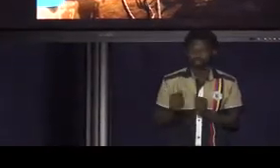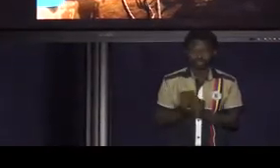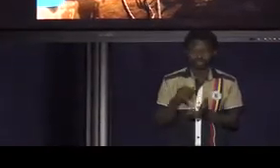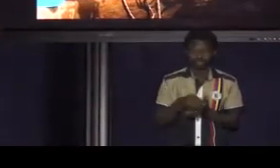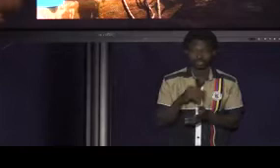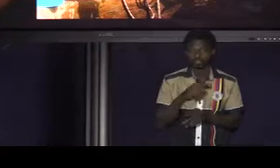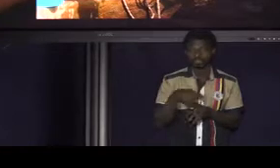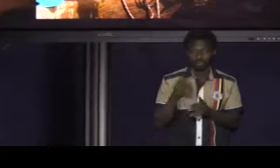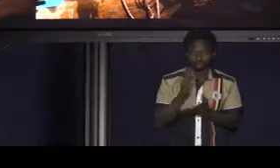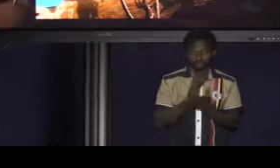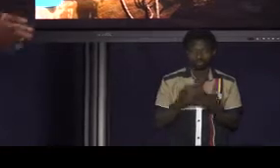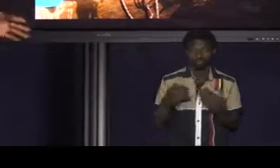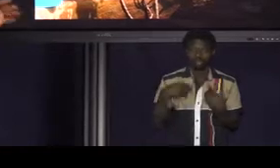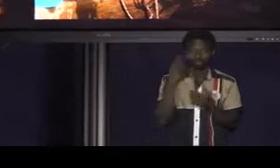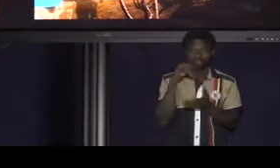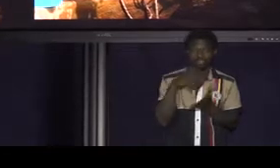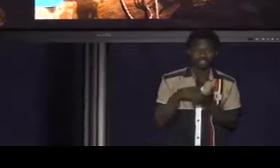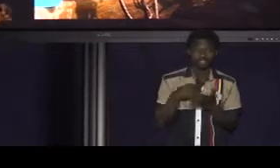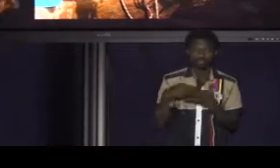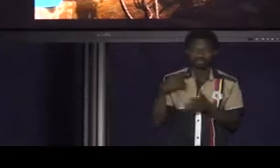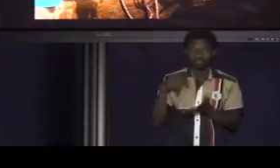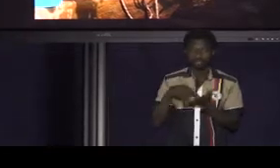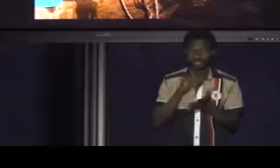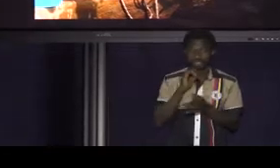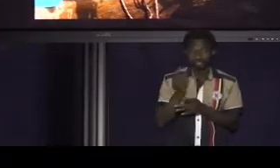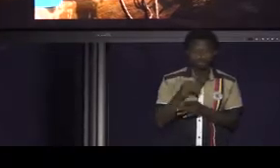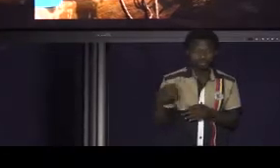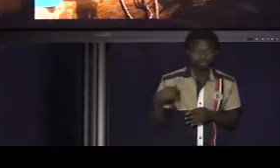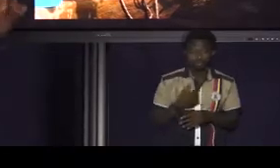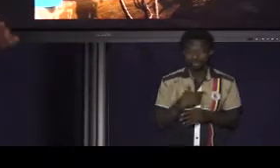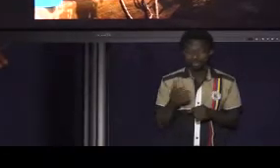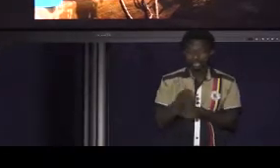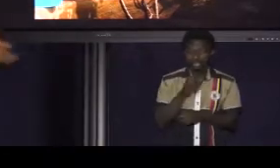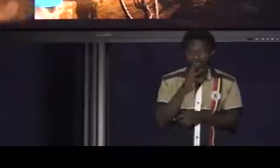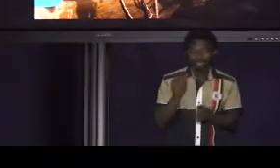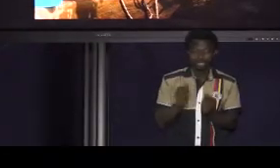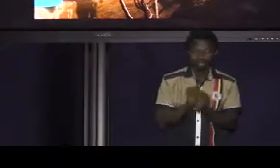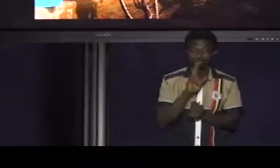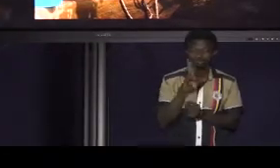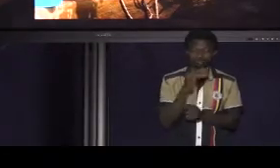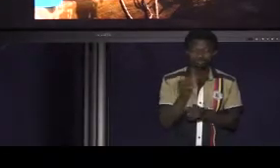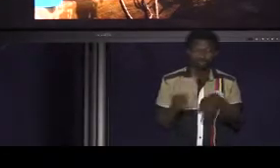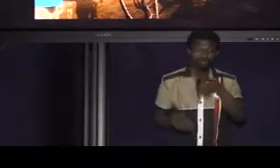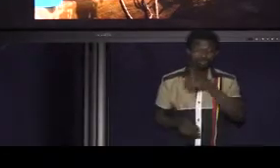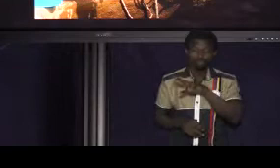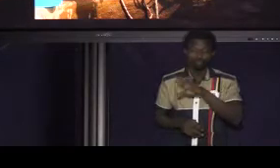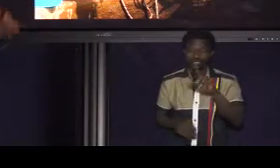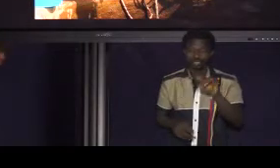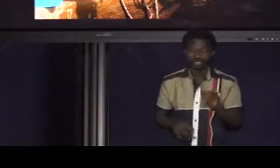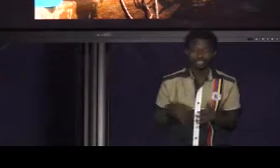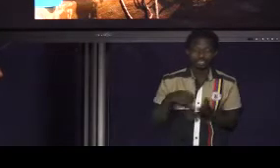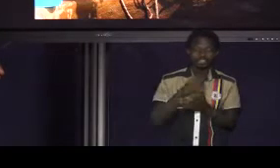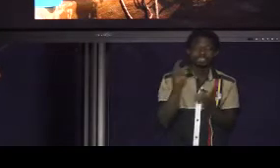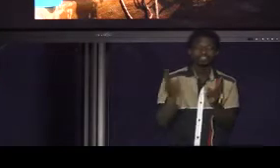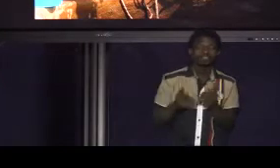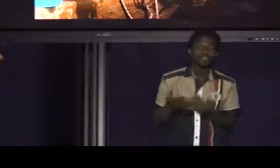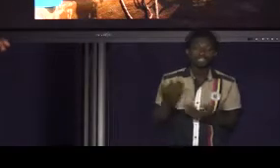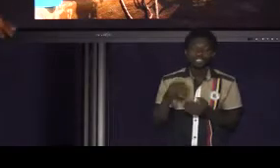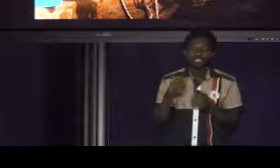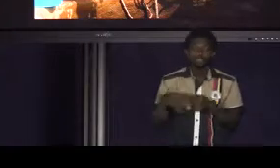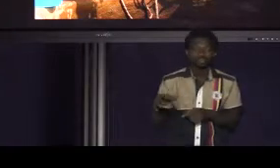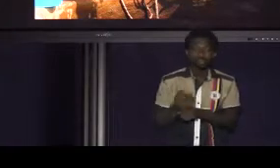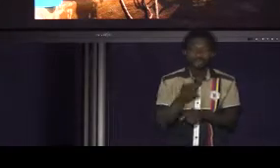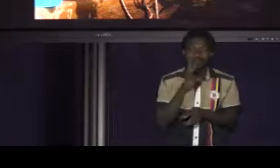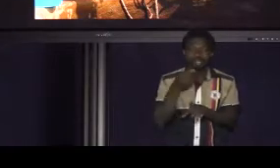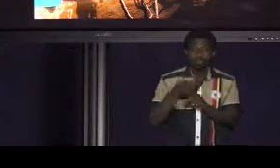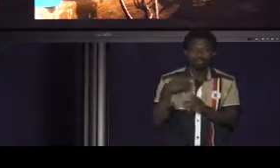type before. This is a well where we fetch water, and with the use of pulley, it's very easy to draw water